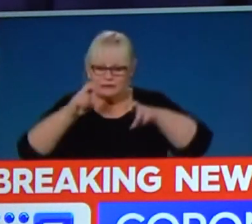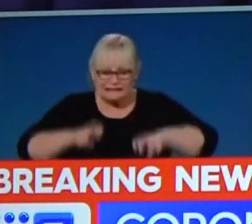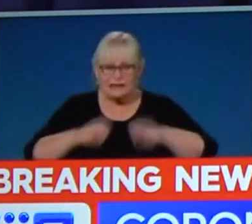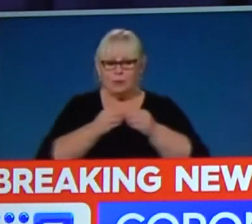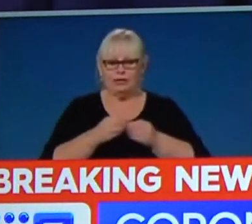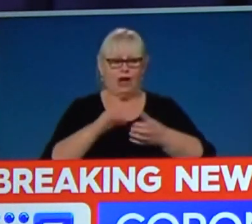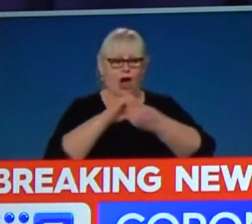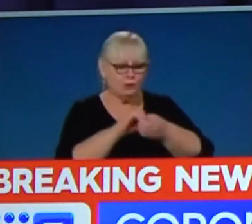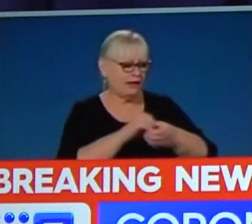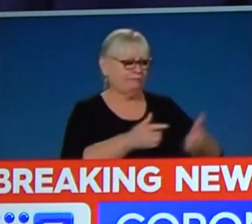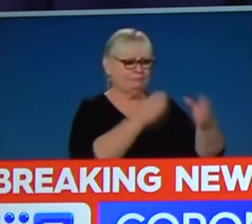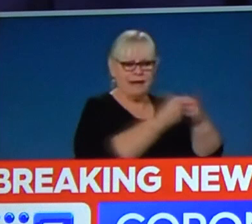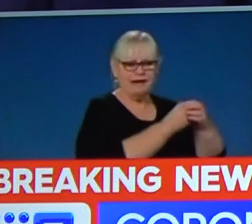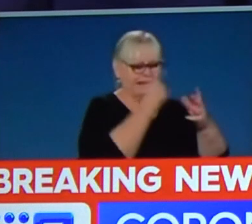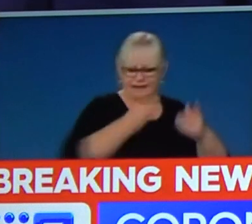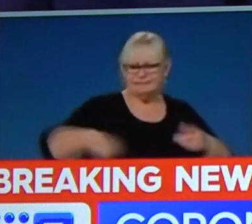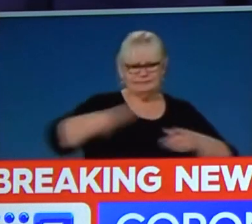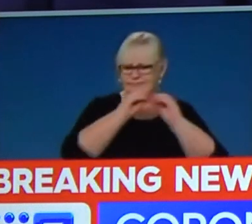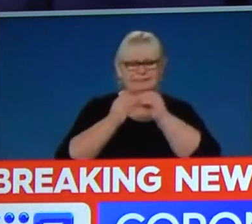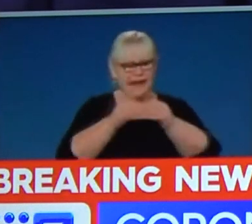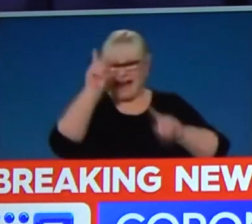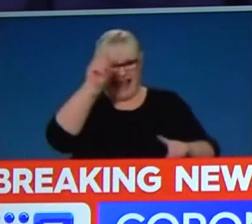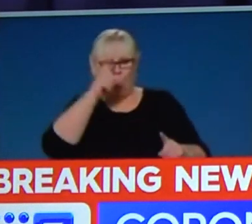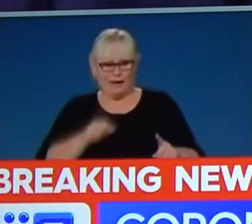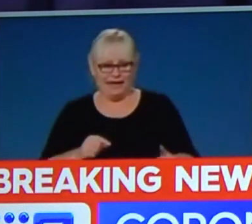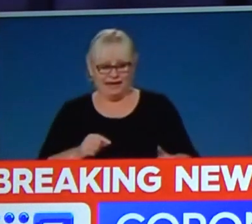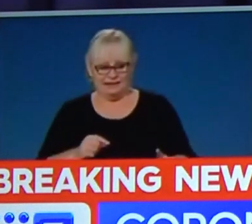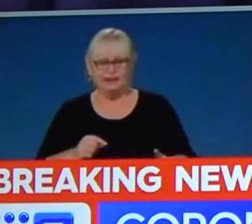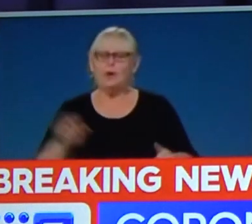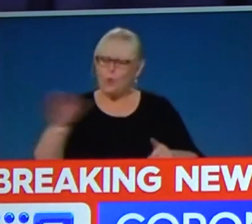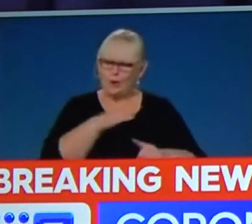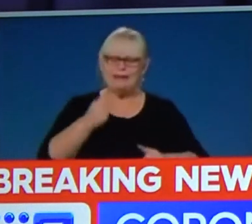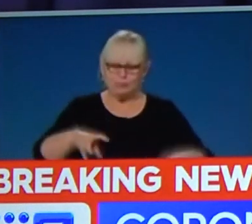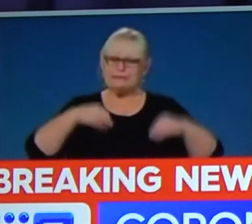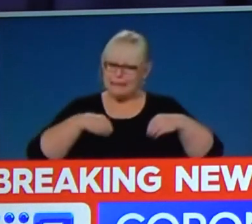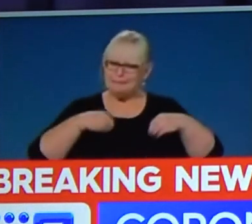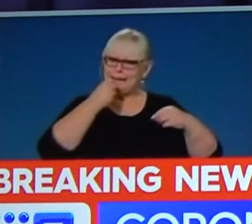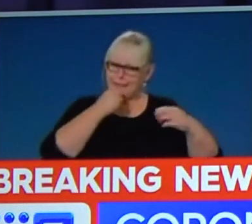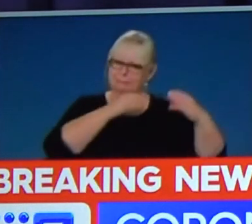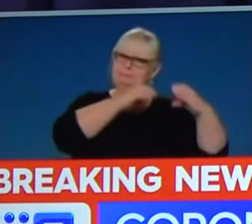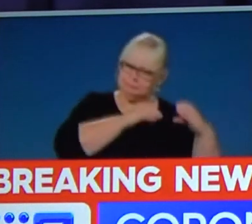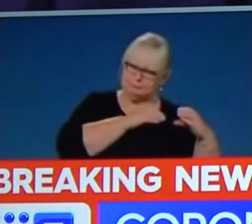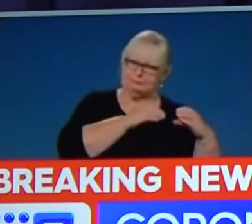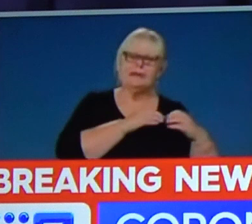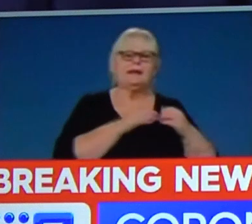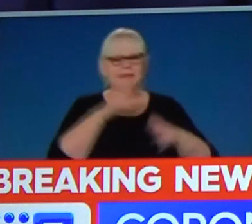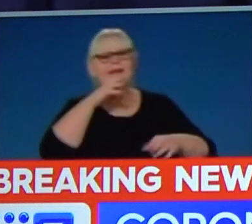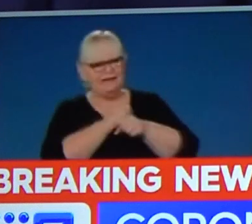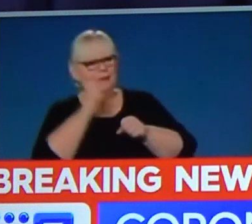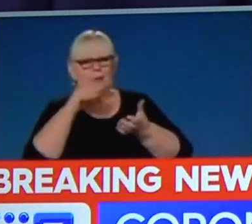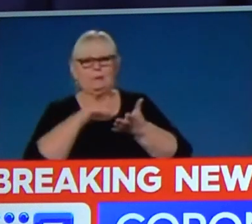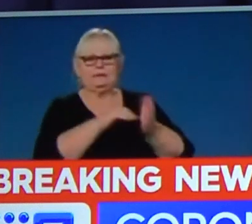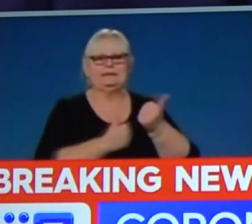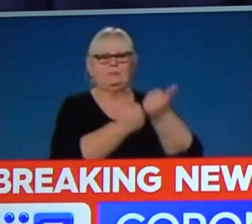out a good deal that sees everybody through. It means everyone's going to have to carry a bit. Now, the government is also will be doing that as